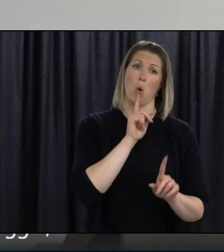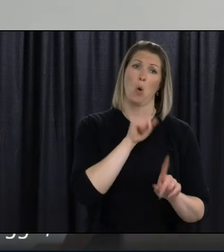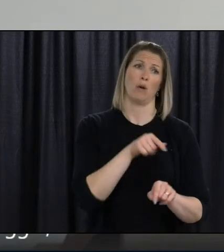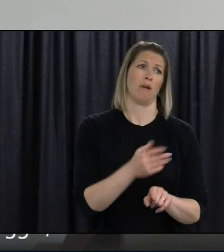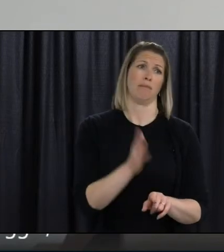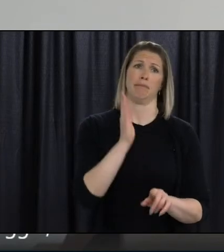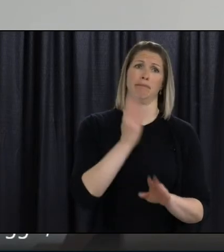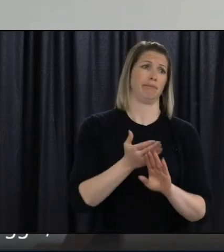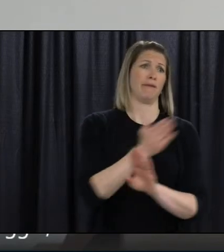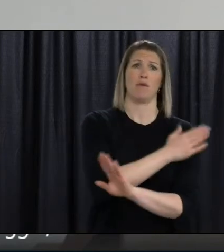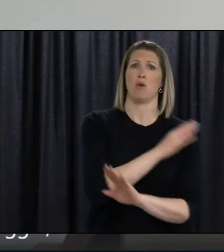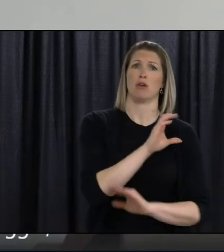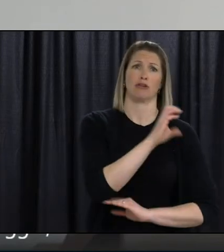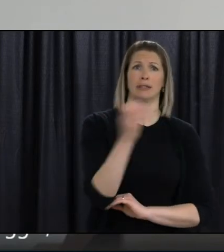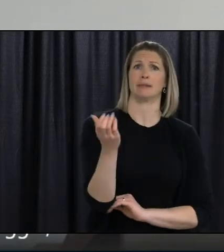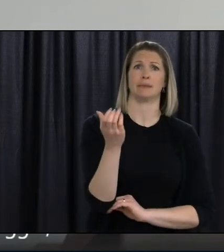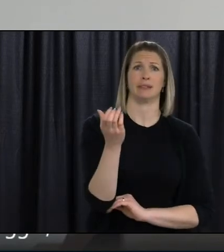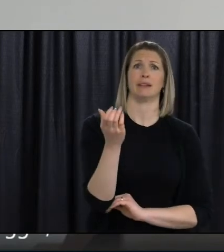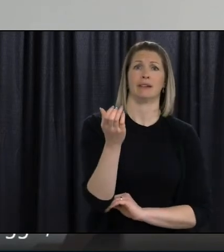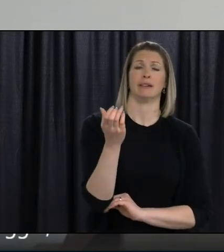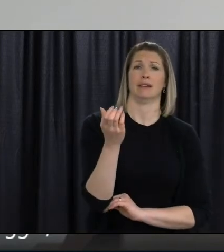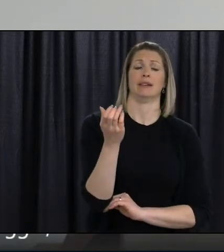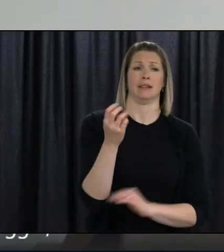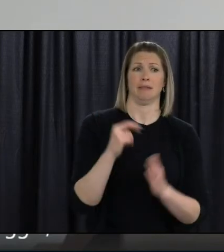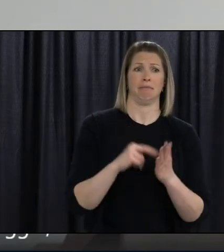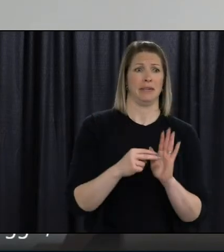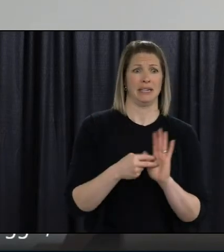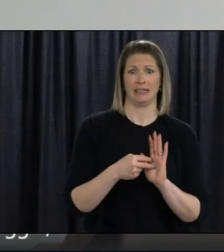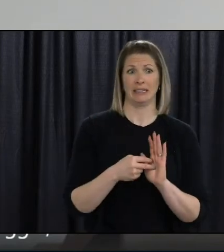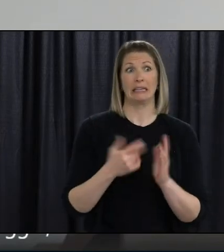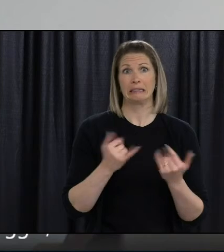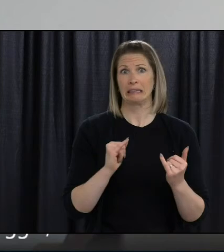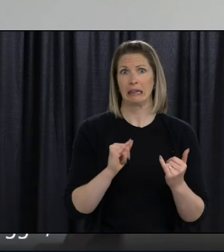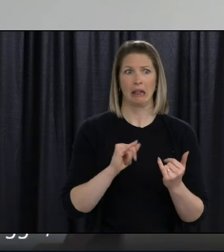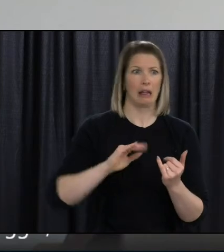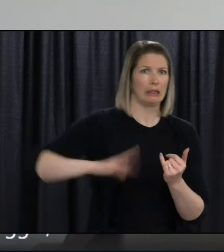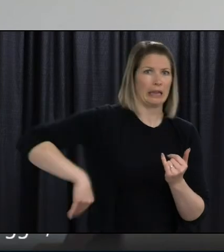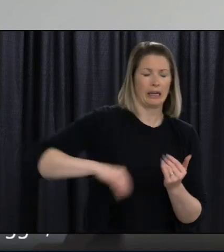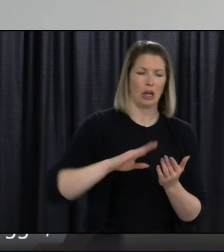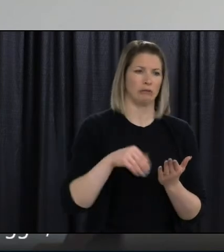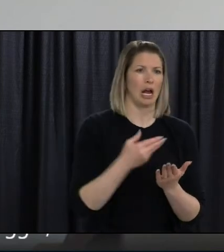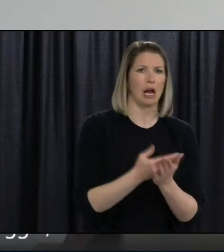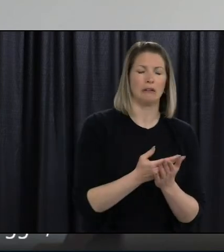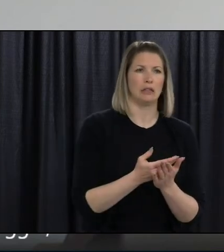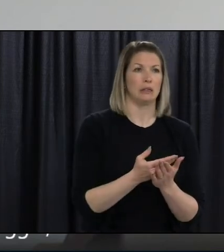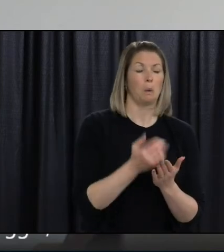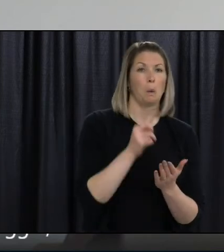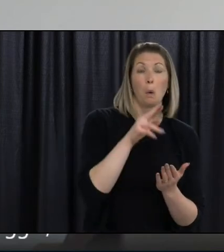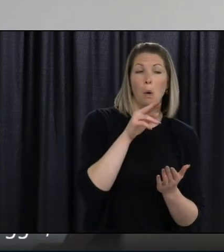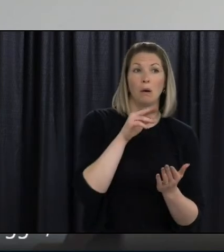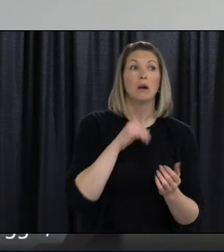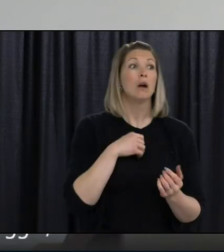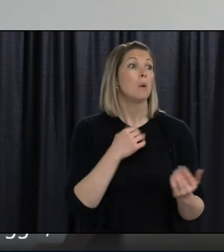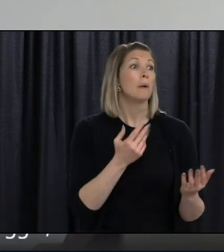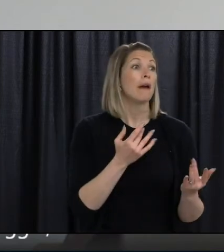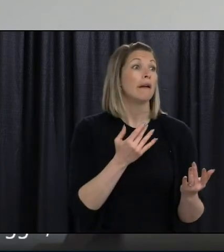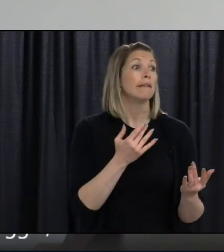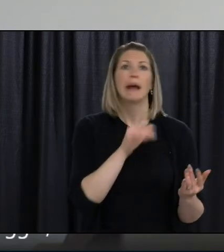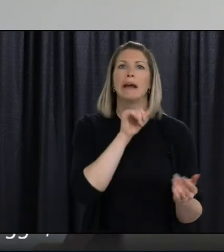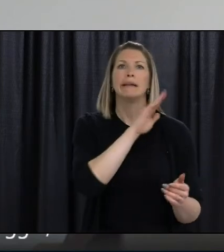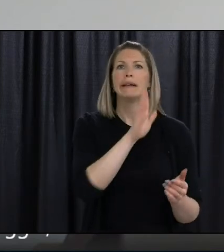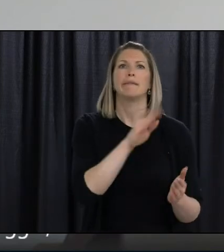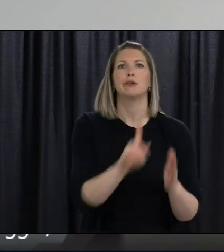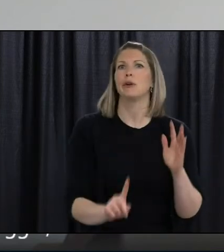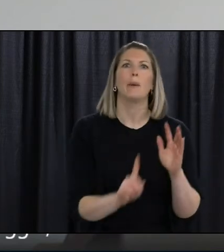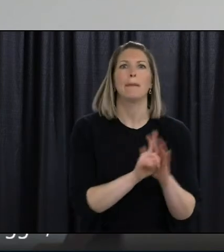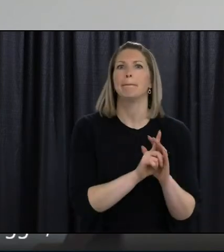here. Our challenge, in actual fact, around doing more in terms of elective surgery at the moment is not